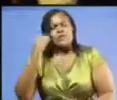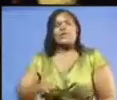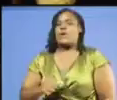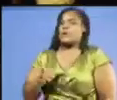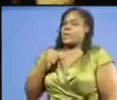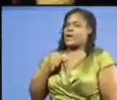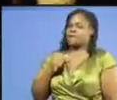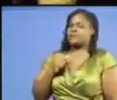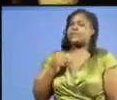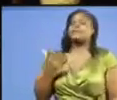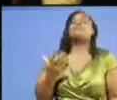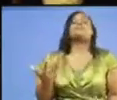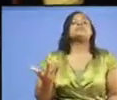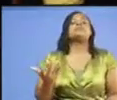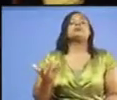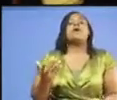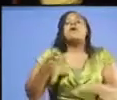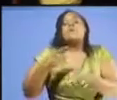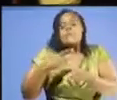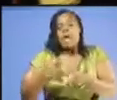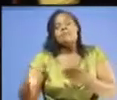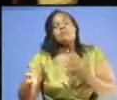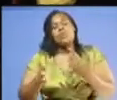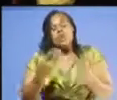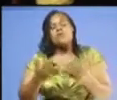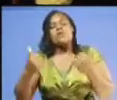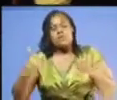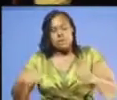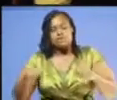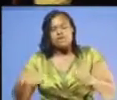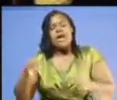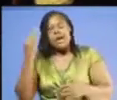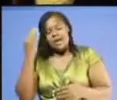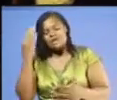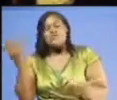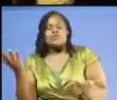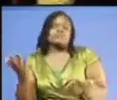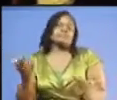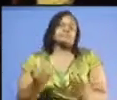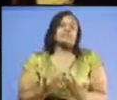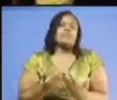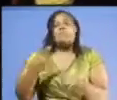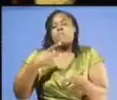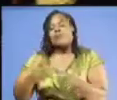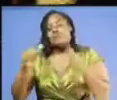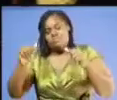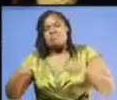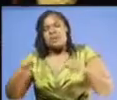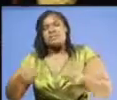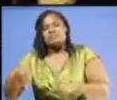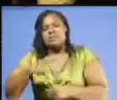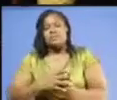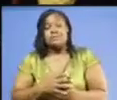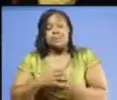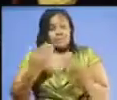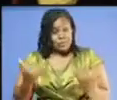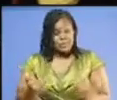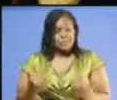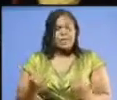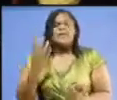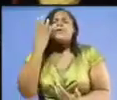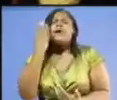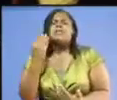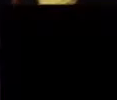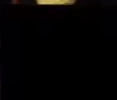tell you, pay me when you can. I don't want it back, but I know you have your pride, so pay me back when you can. In pandemic